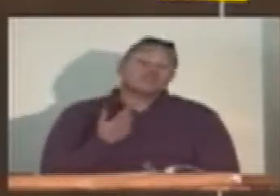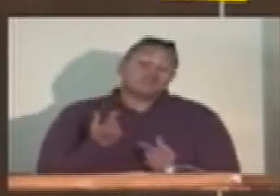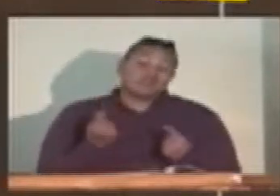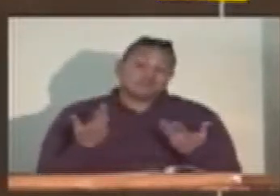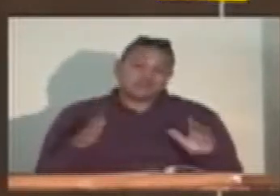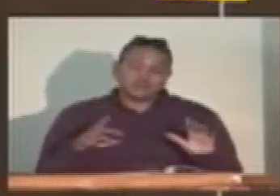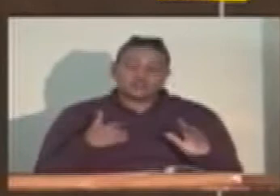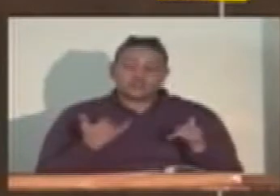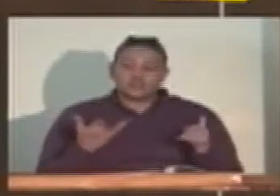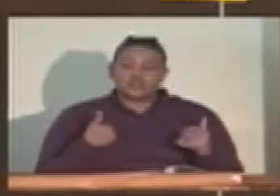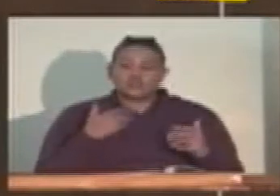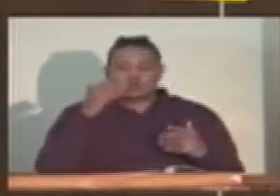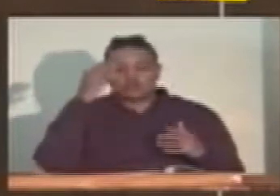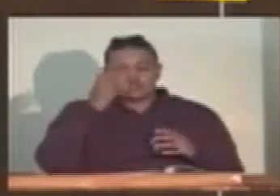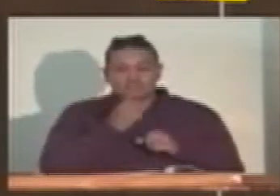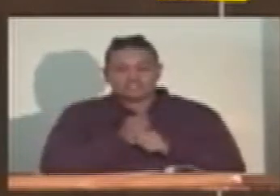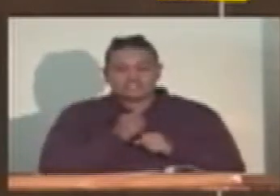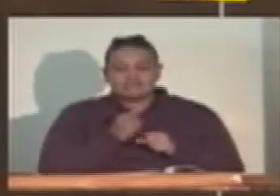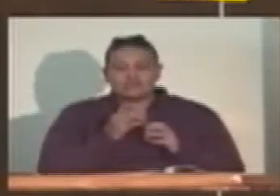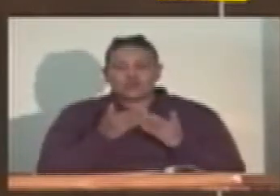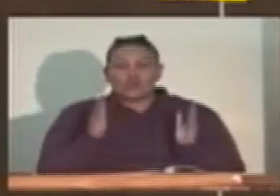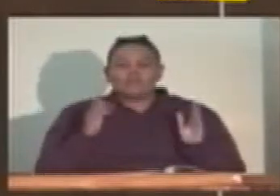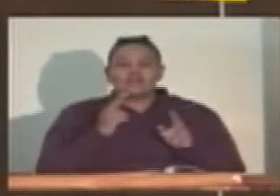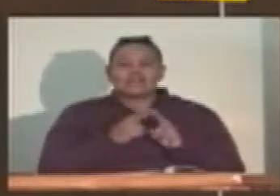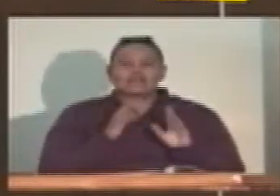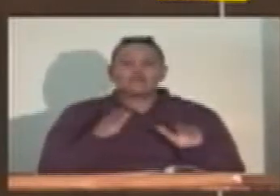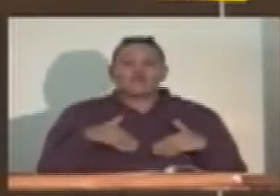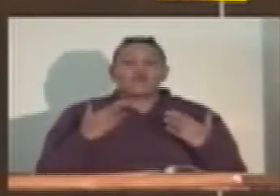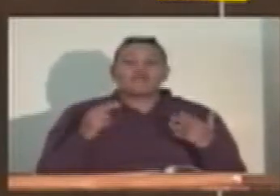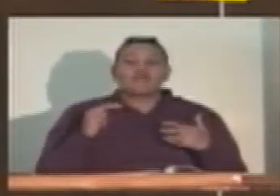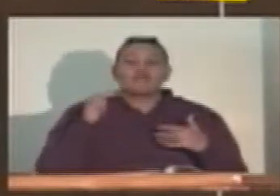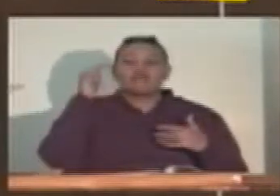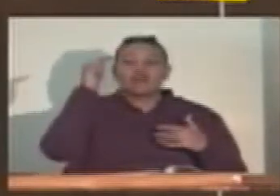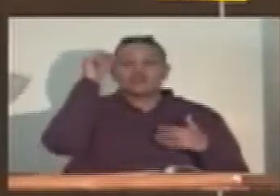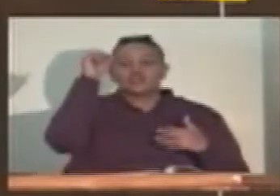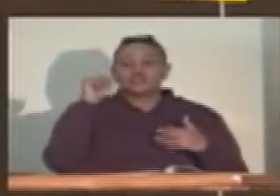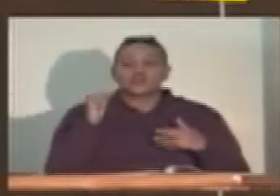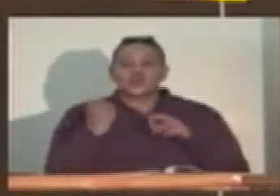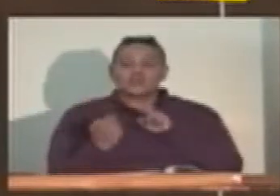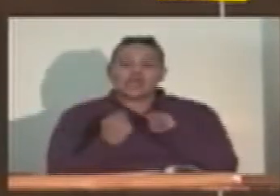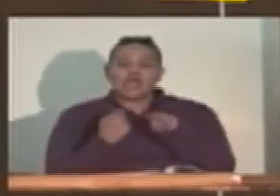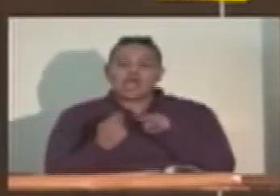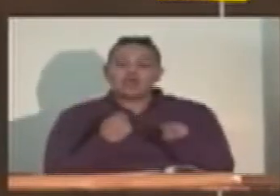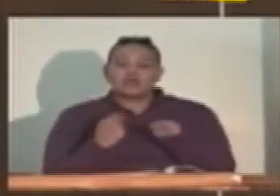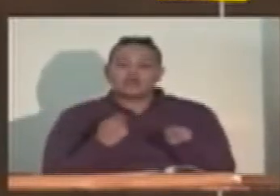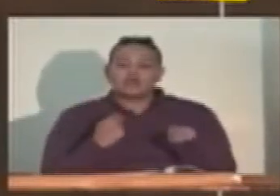the opening, renaming of the North-South Highway.